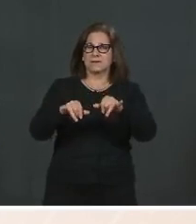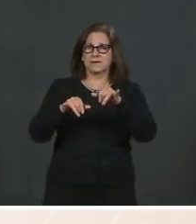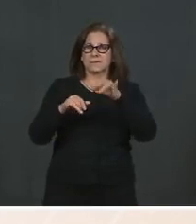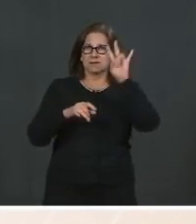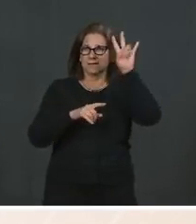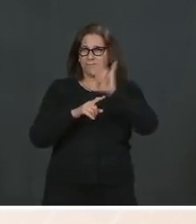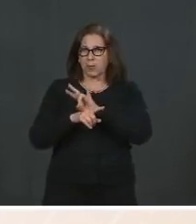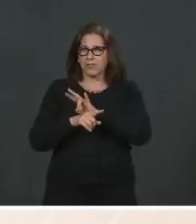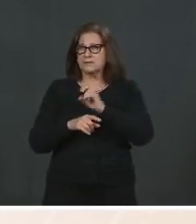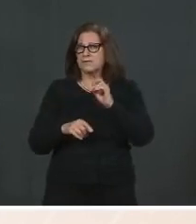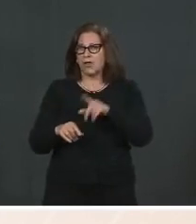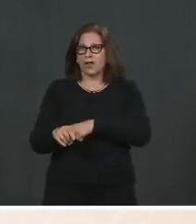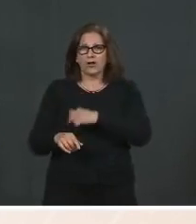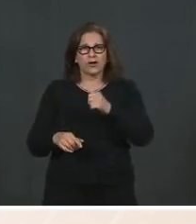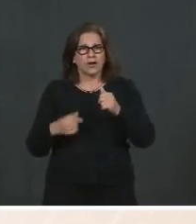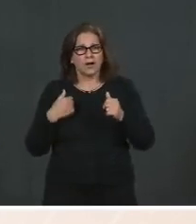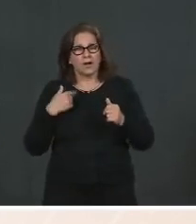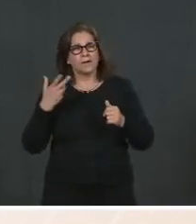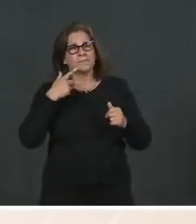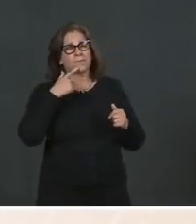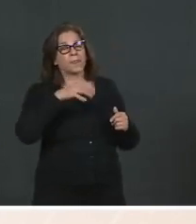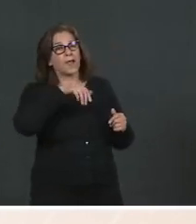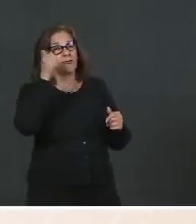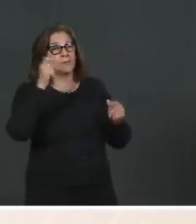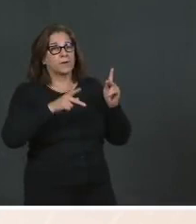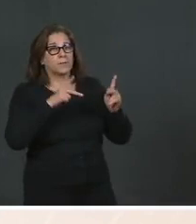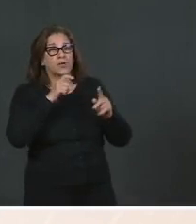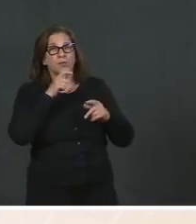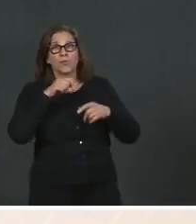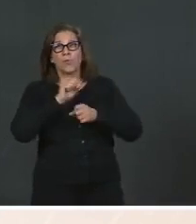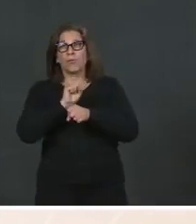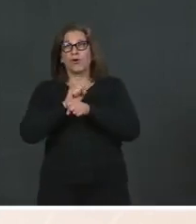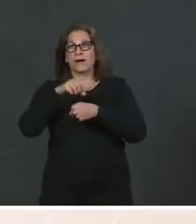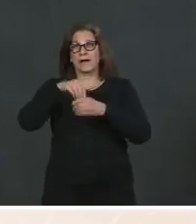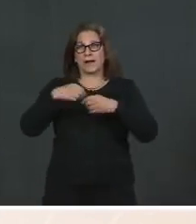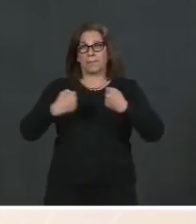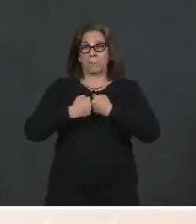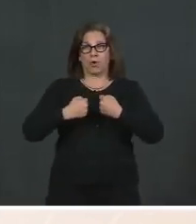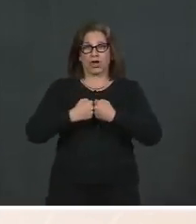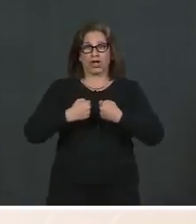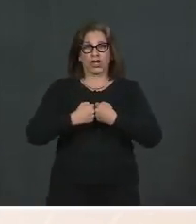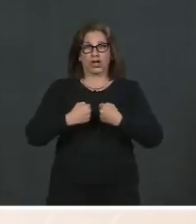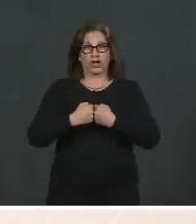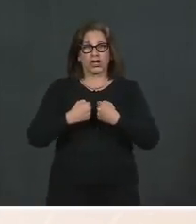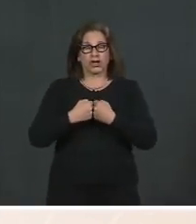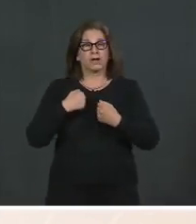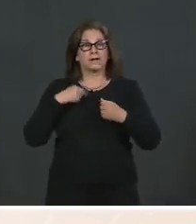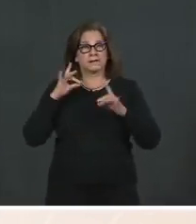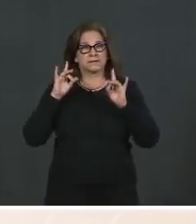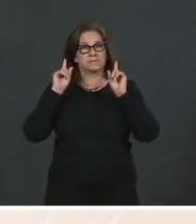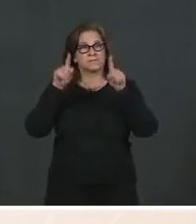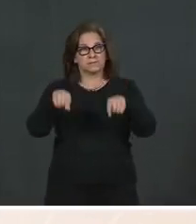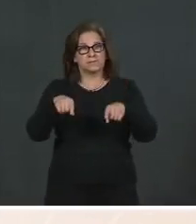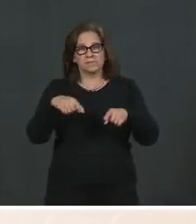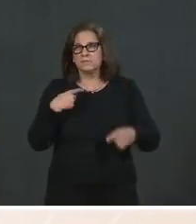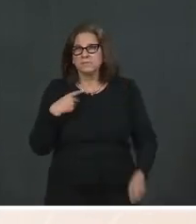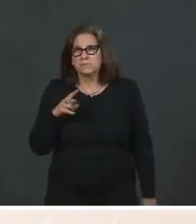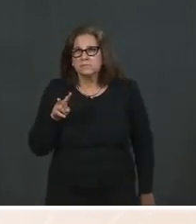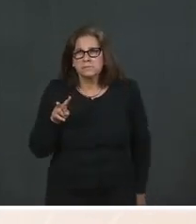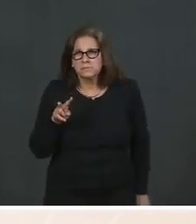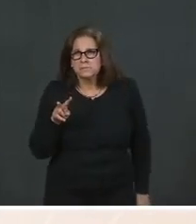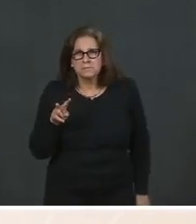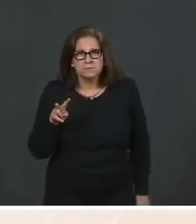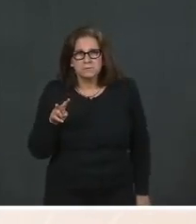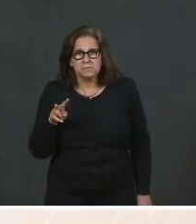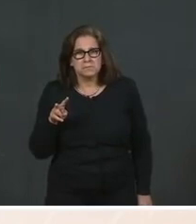never seen this many unaccompanied minors crossing the United States border. Are you guys tracking that timeline for this current surge, that it's going